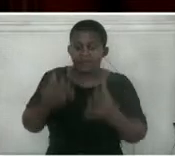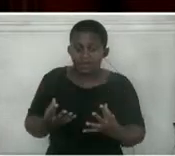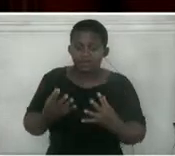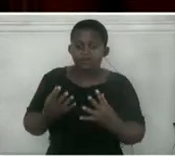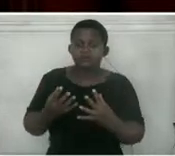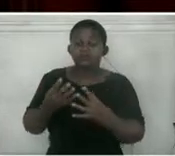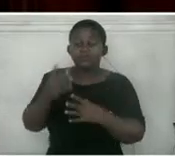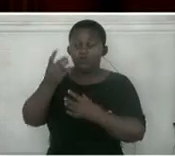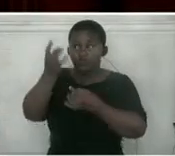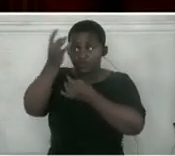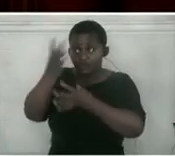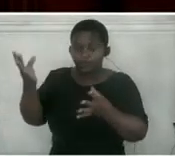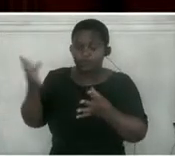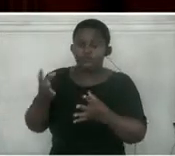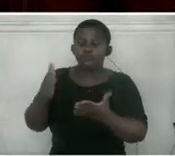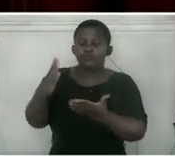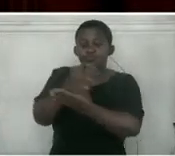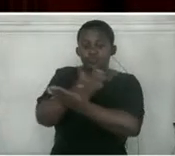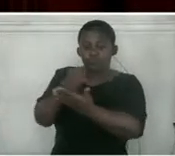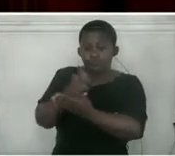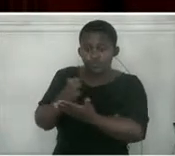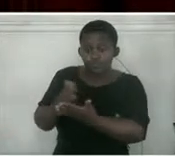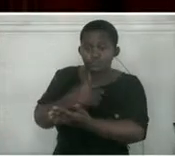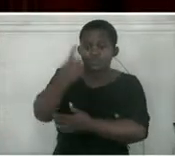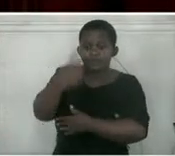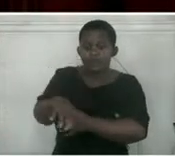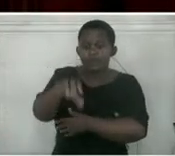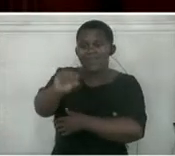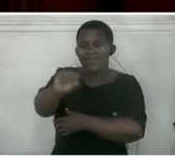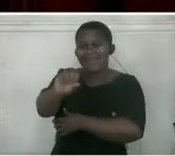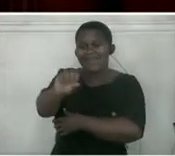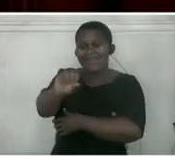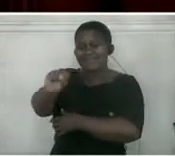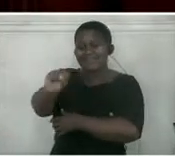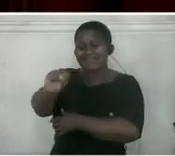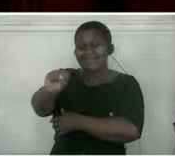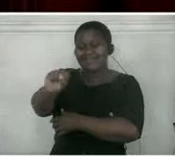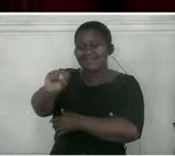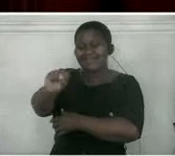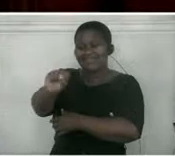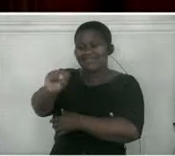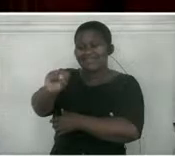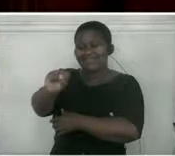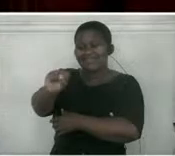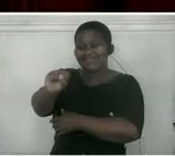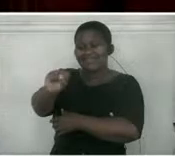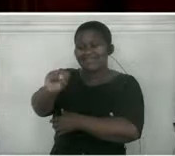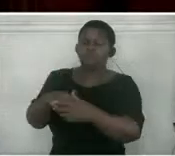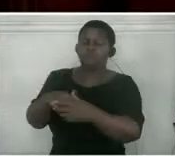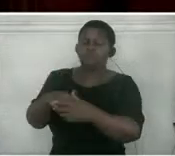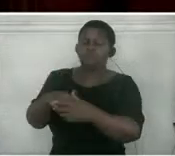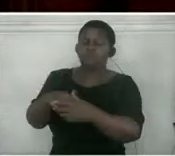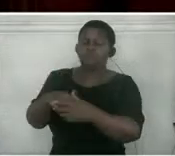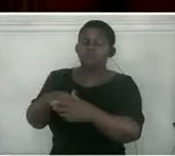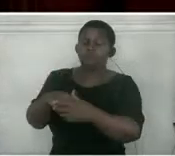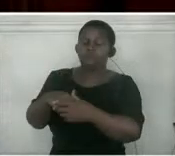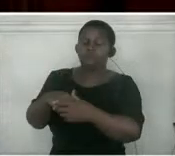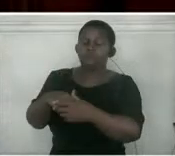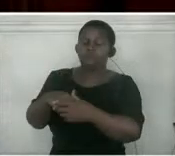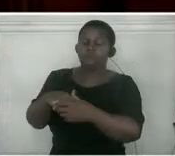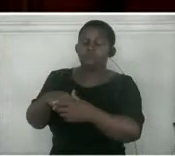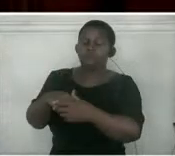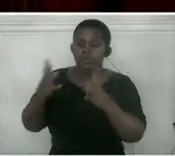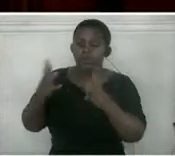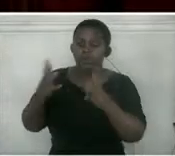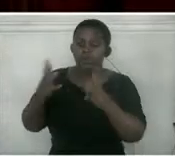to provide share facilities for SMMEs that are part of manufacturing in township.